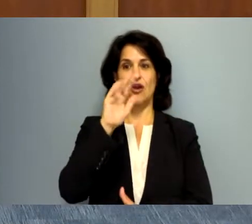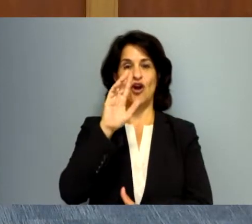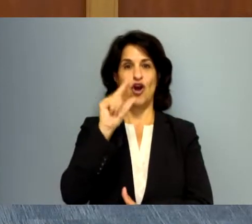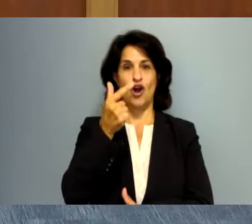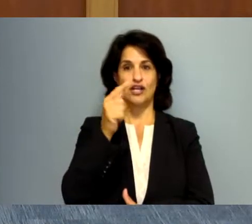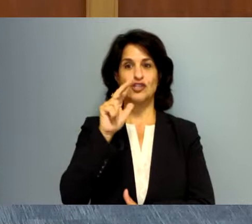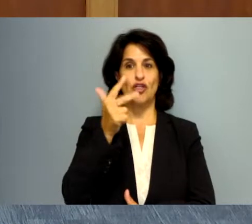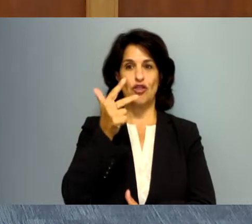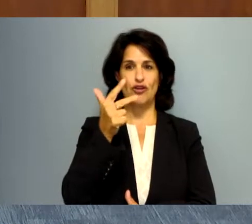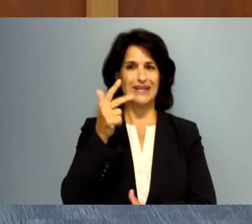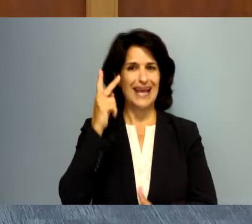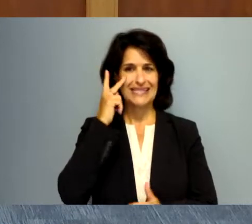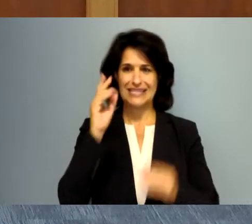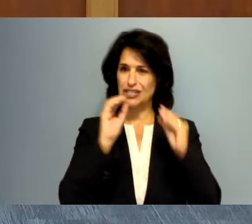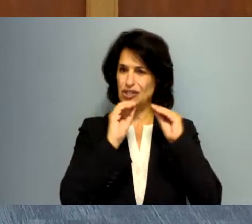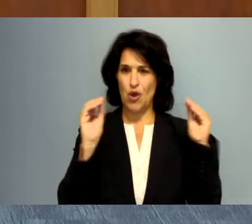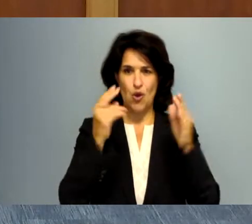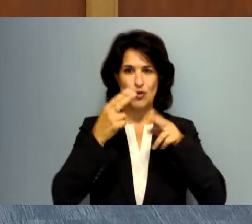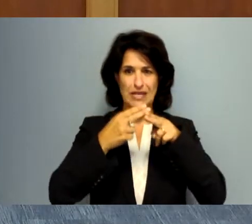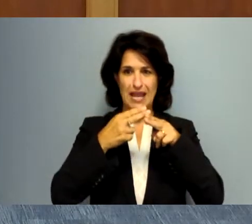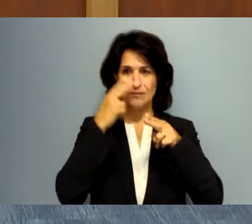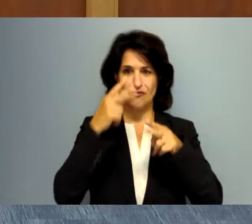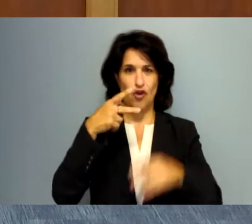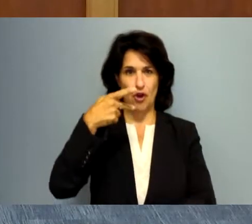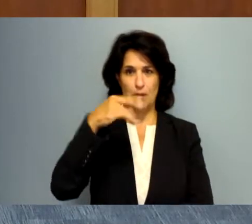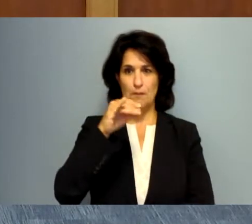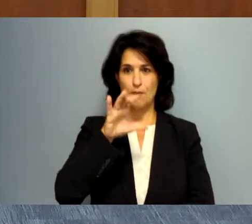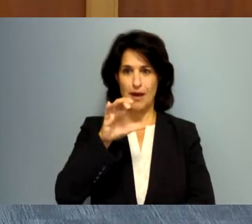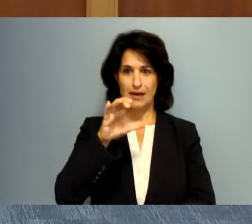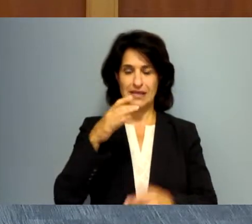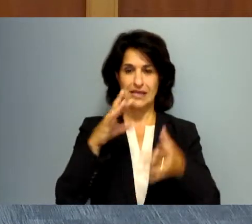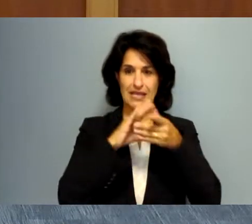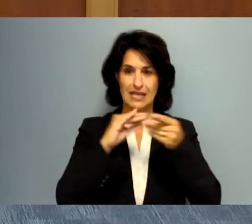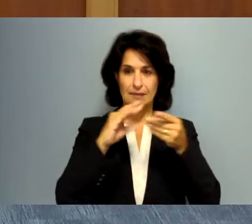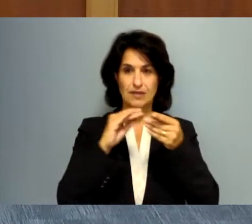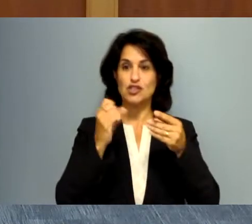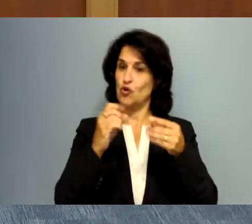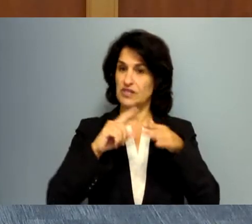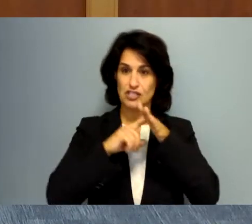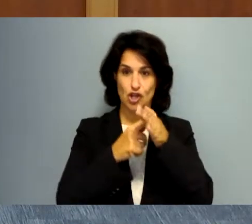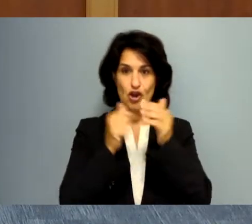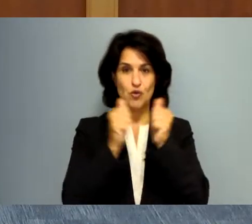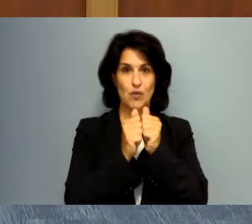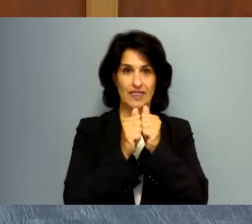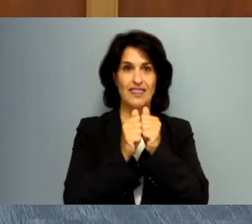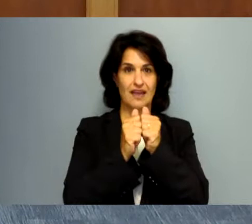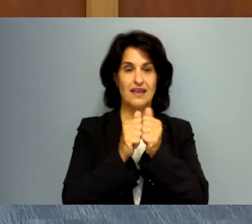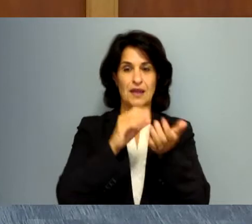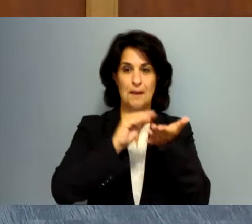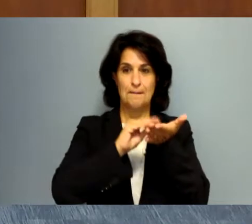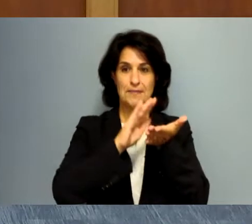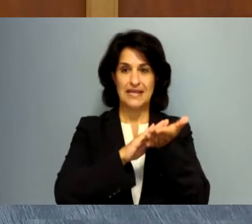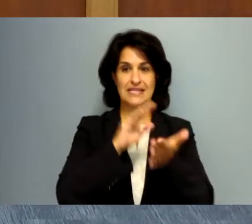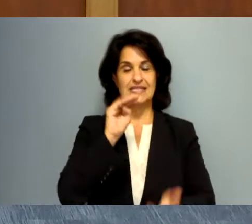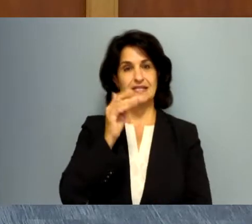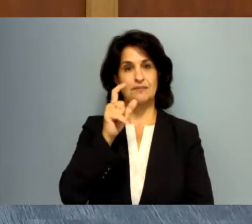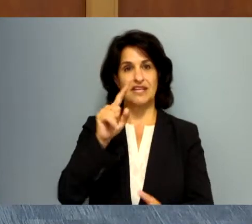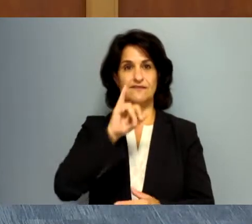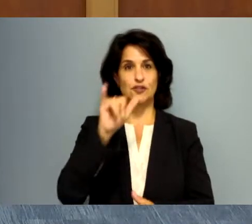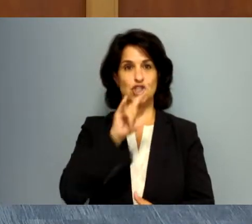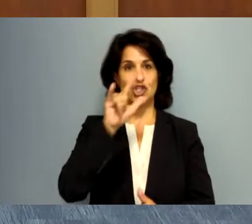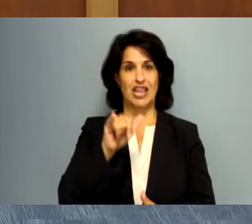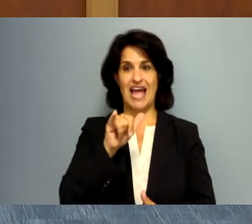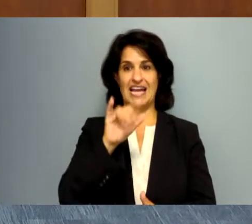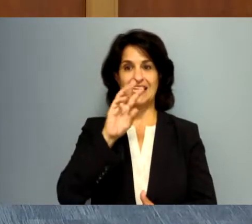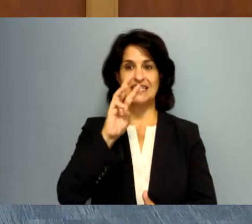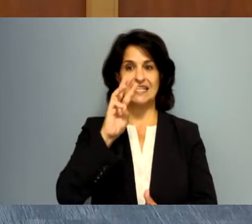I don't see any names for public comment, so we'll move right into the agenda. Oh, the minutes, actually. Minutes for July 6th, 2022. Are there any corrections